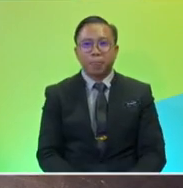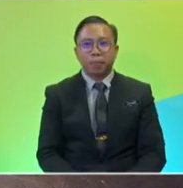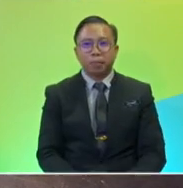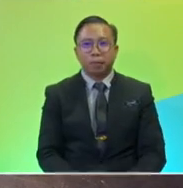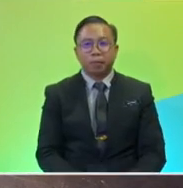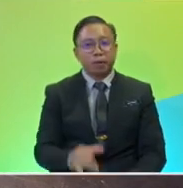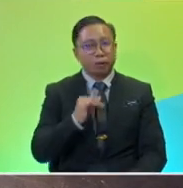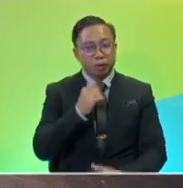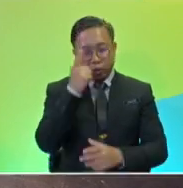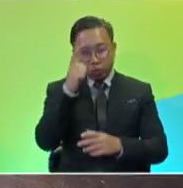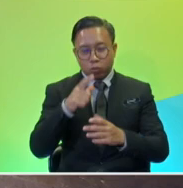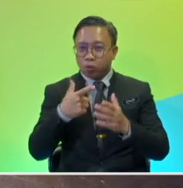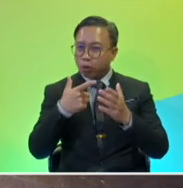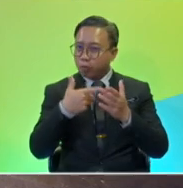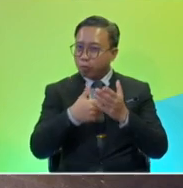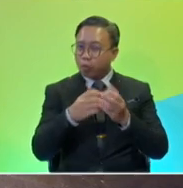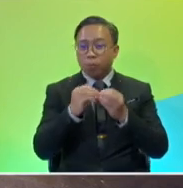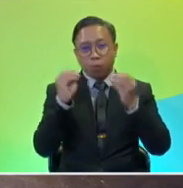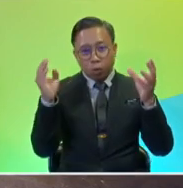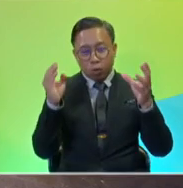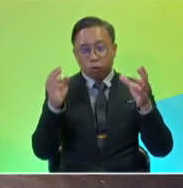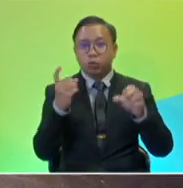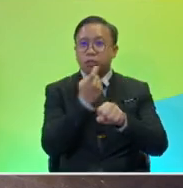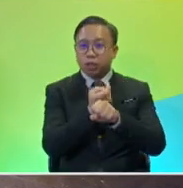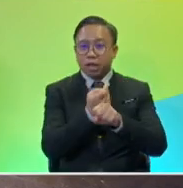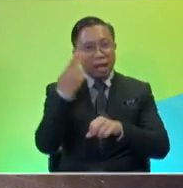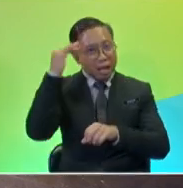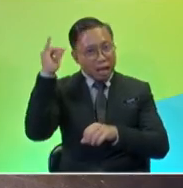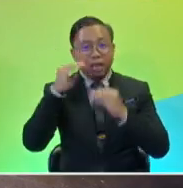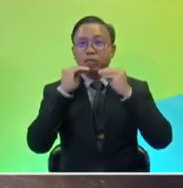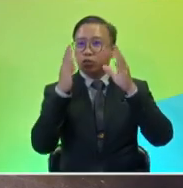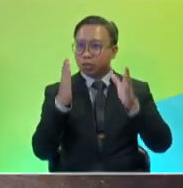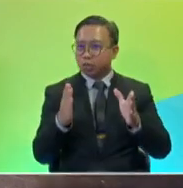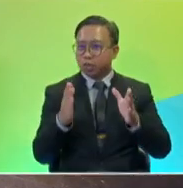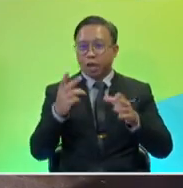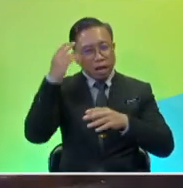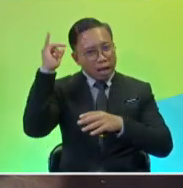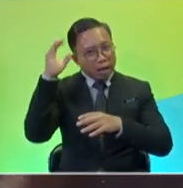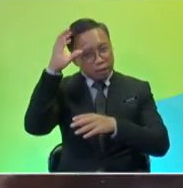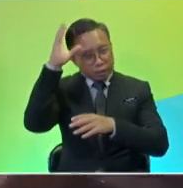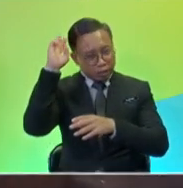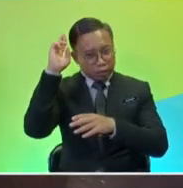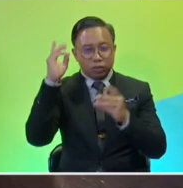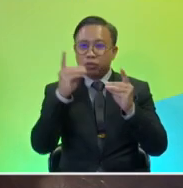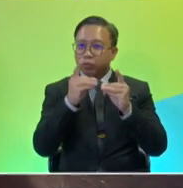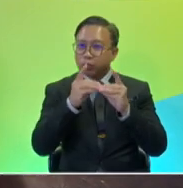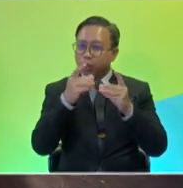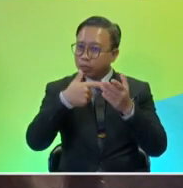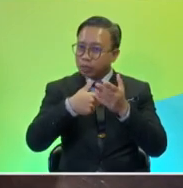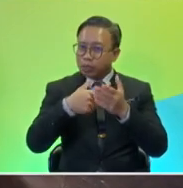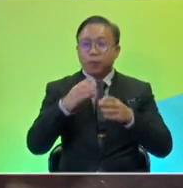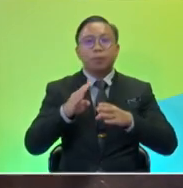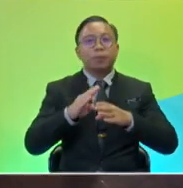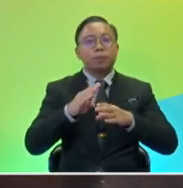I think I would like to look for more shells. Hi, teacher. Hey, hi, Chris. Oh, it's so good to see you here at the beautiful